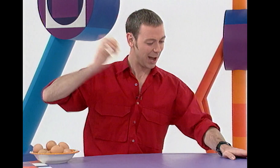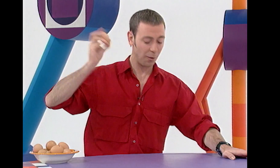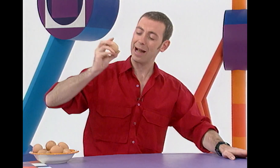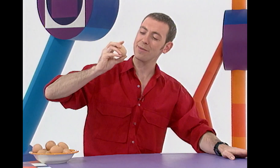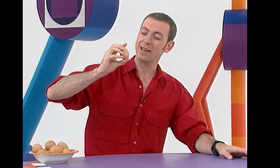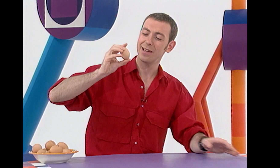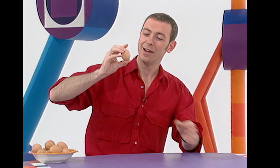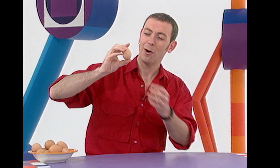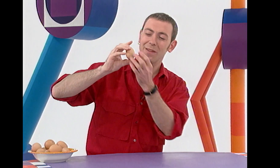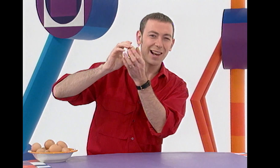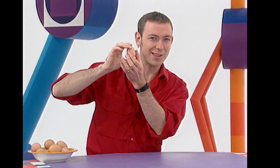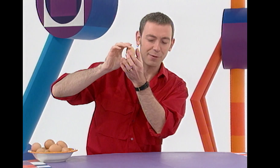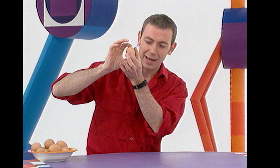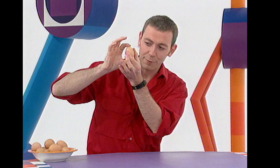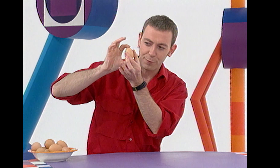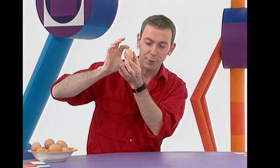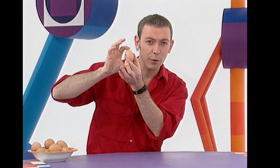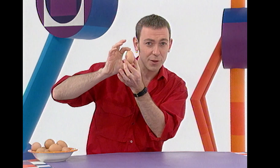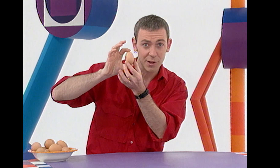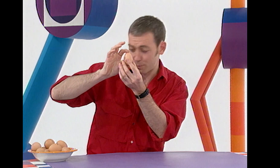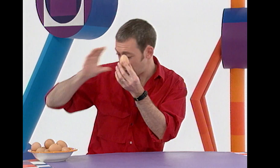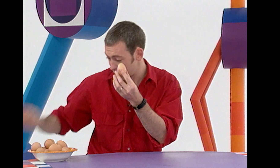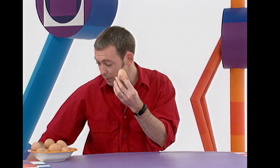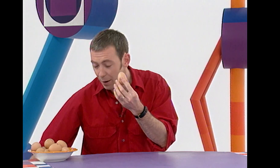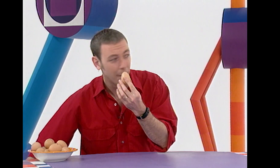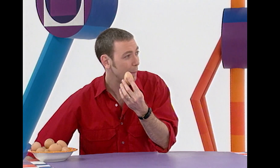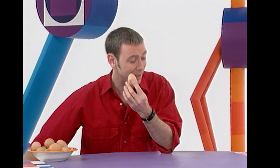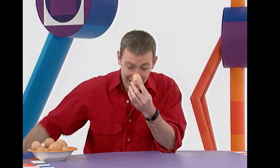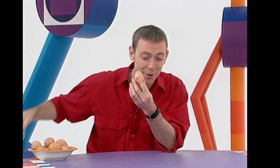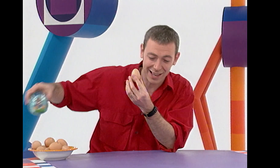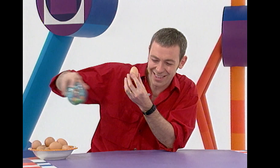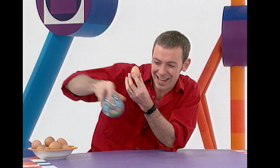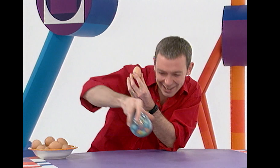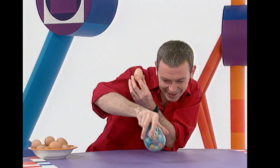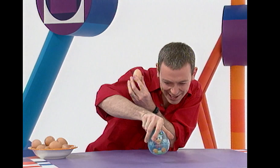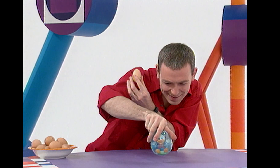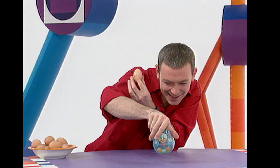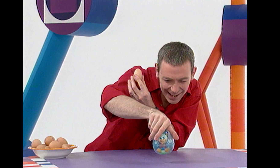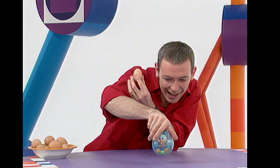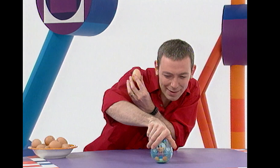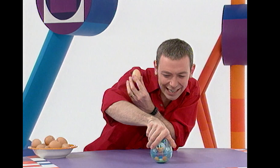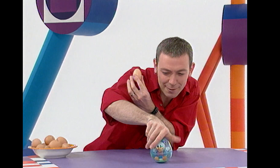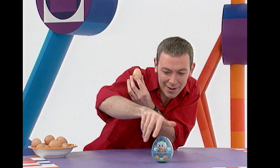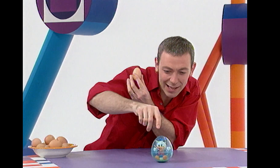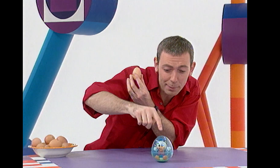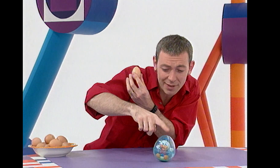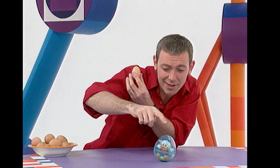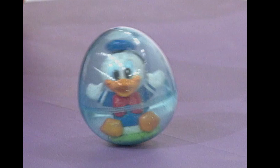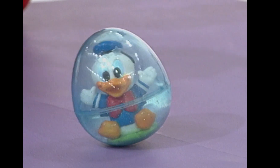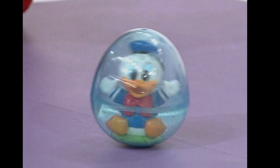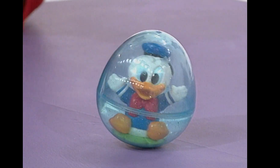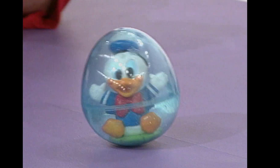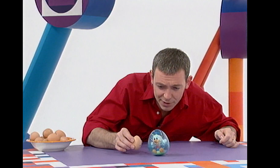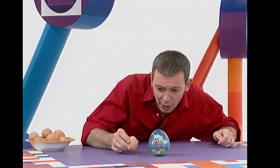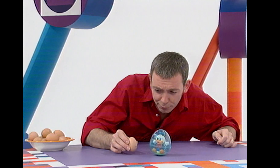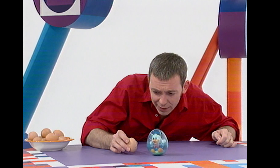wildly. What happens is, all the yellow stuff in the egg falls to the bottom. yolk, mean. The yolk, that's the technical term, yes. And making it as much as stable as this